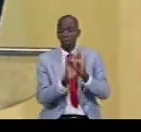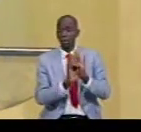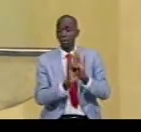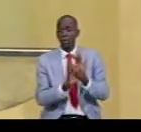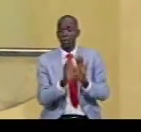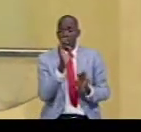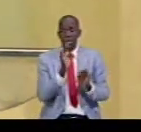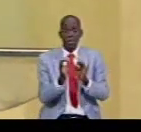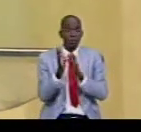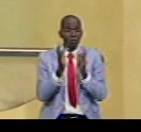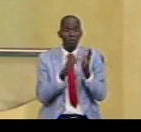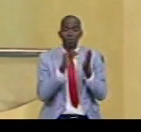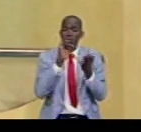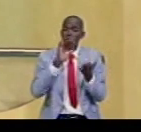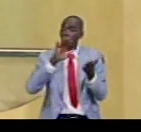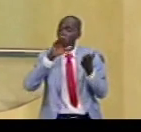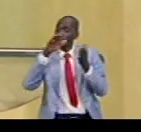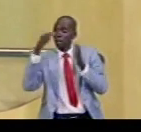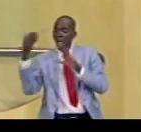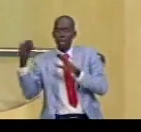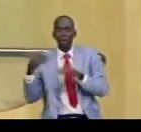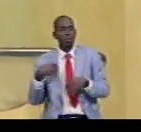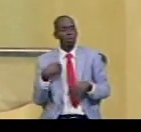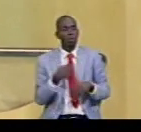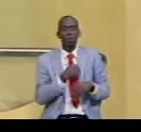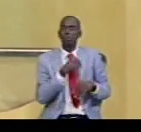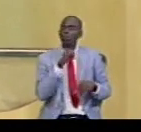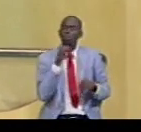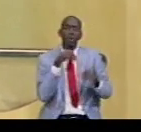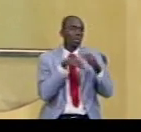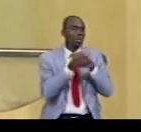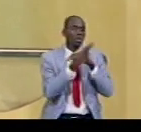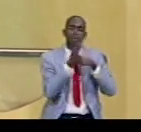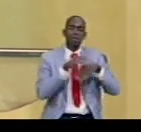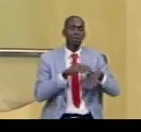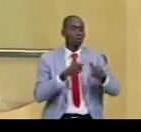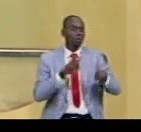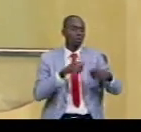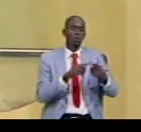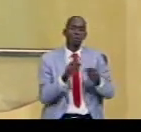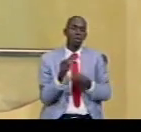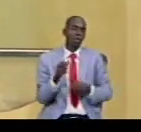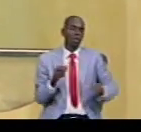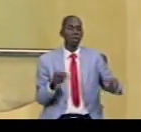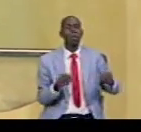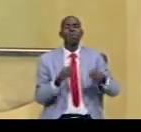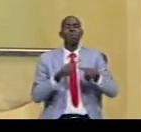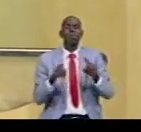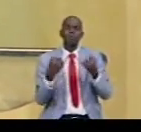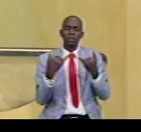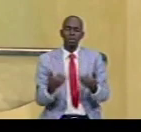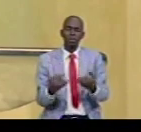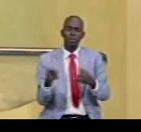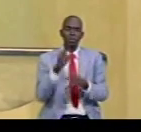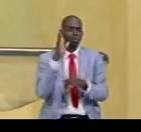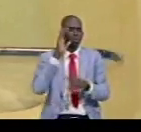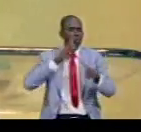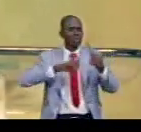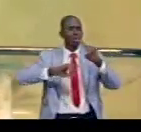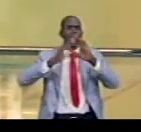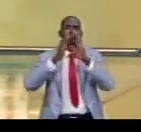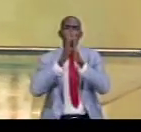have been marching to hell. But this morning we need to say, Lord Jesus, thank you. The blood was shed. And today I